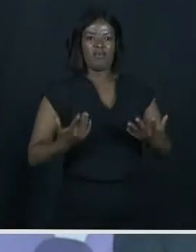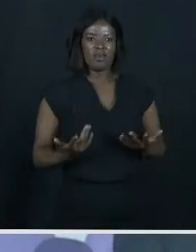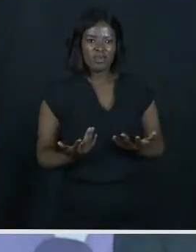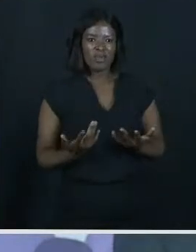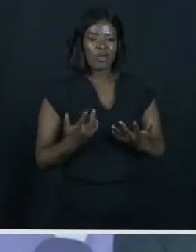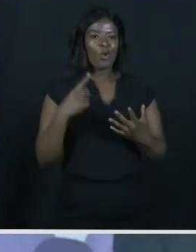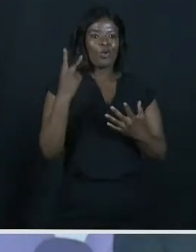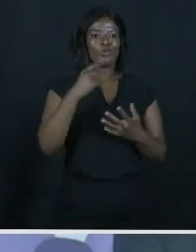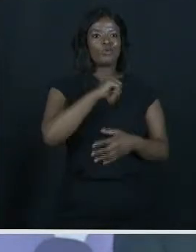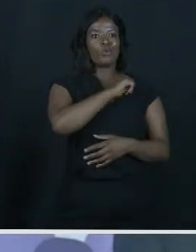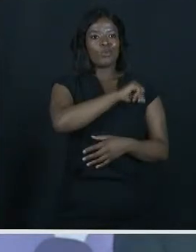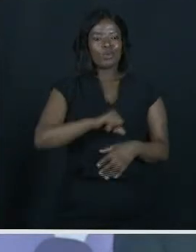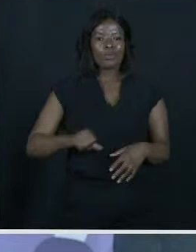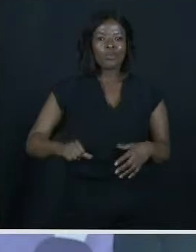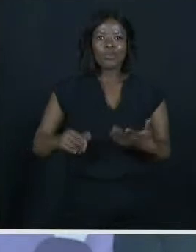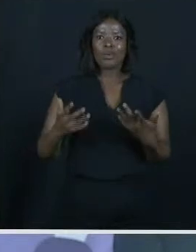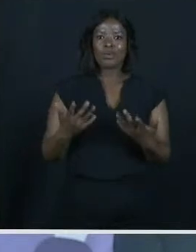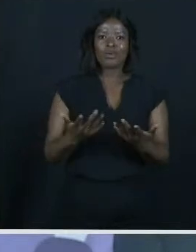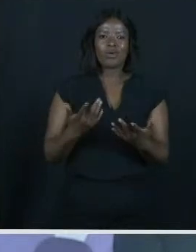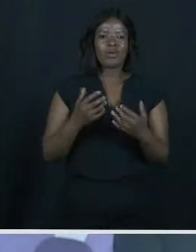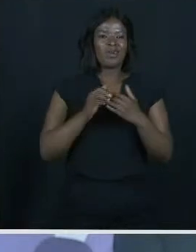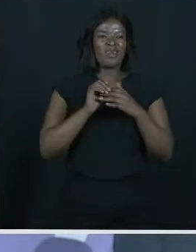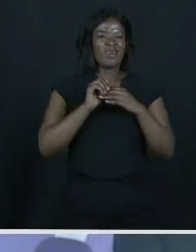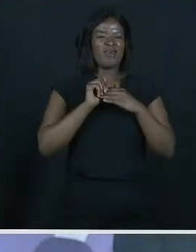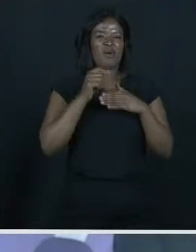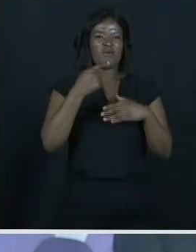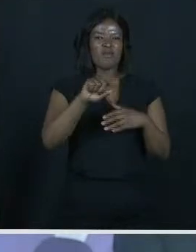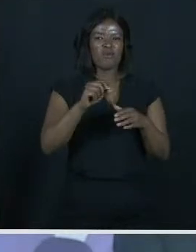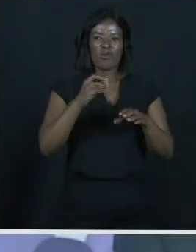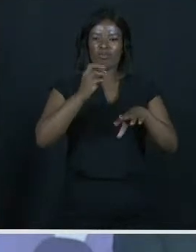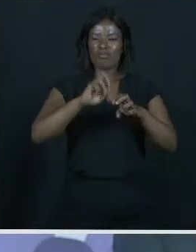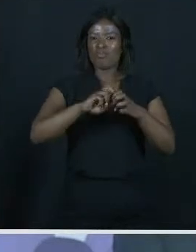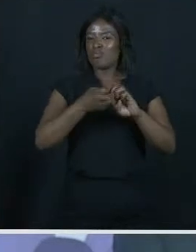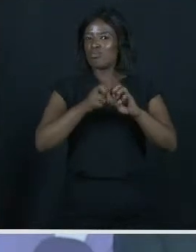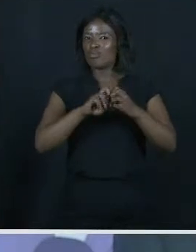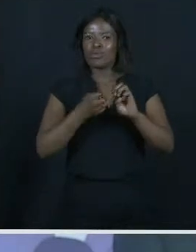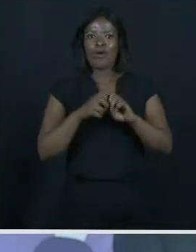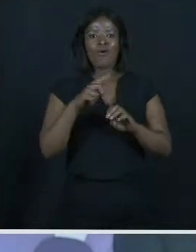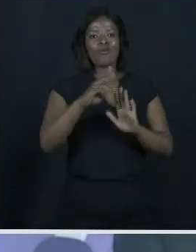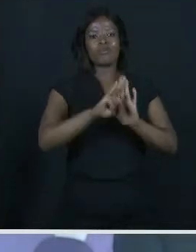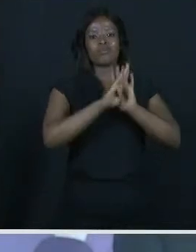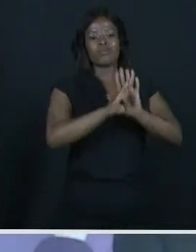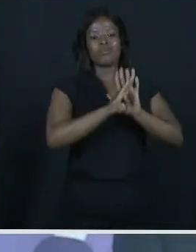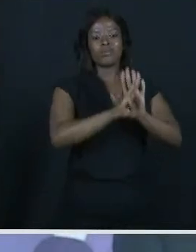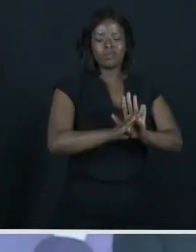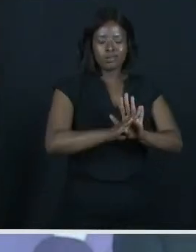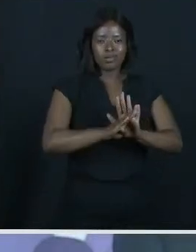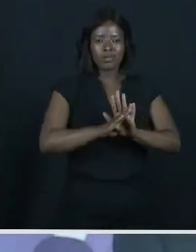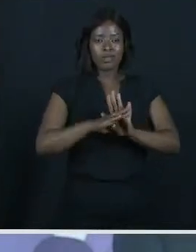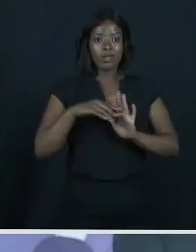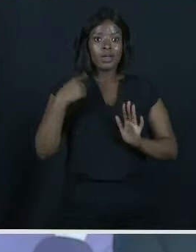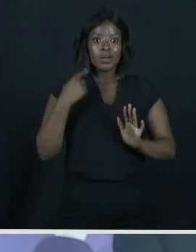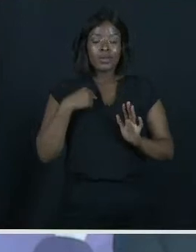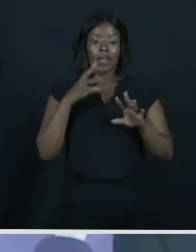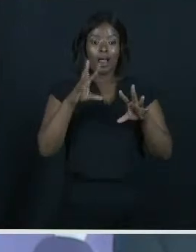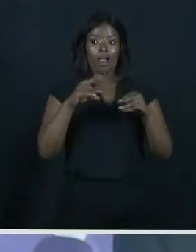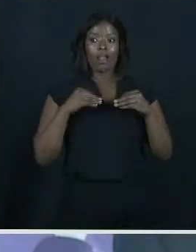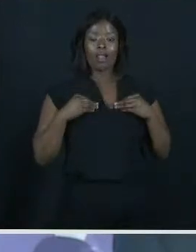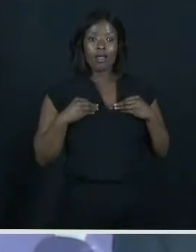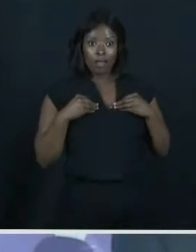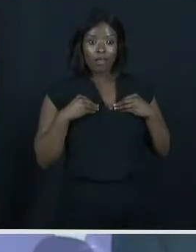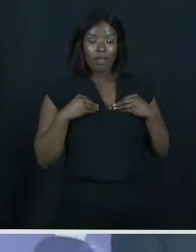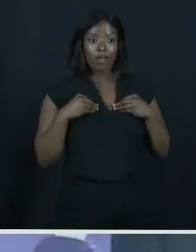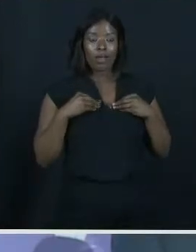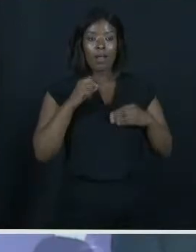and behavior that drives very problematic behavior and gender-based violence. When we admit that a lot of